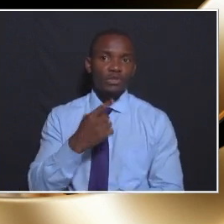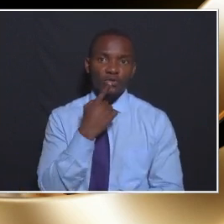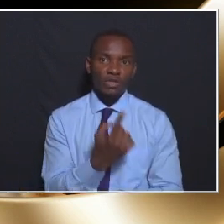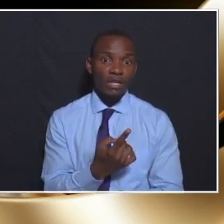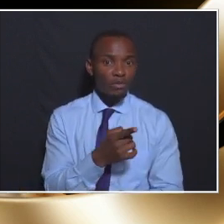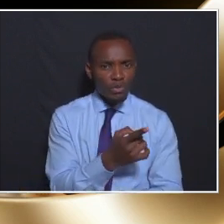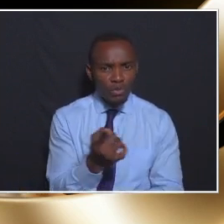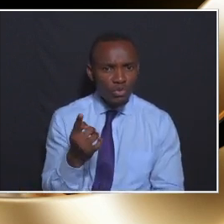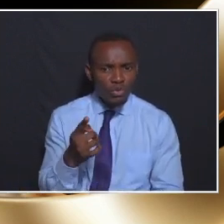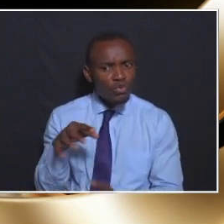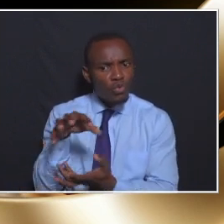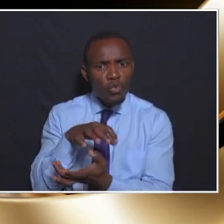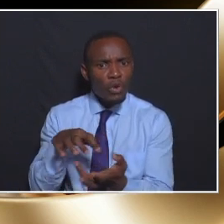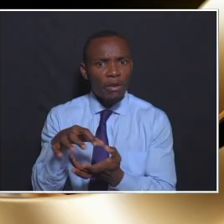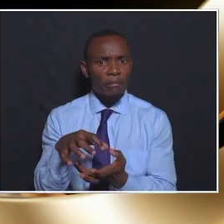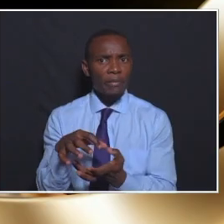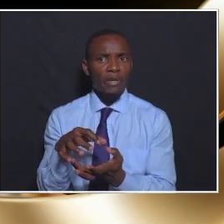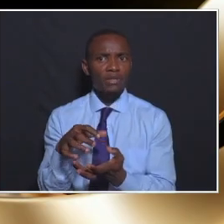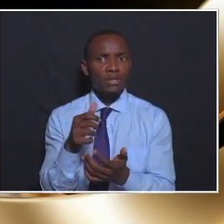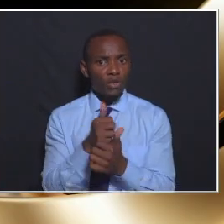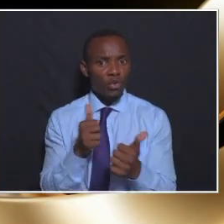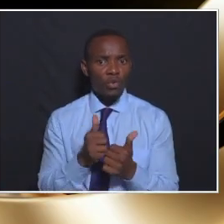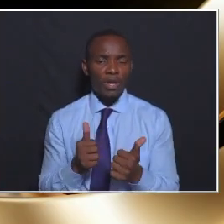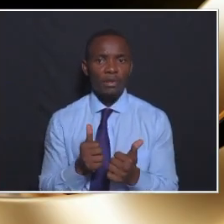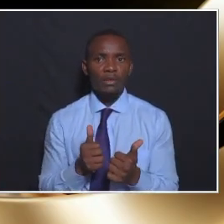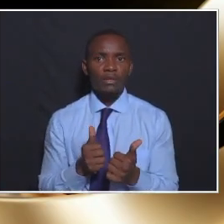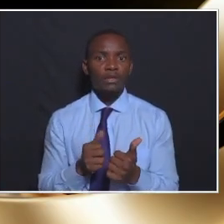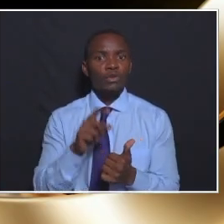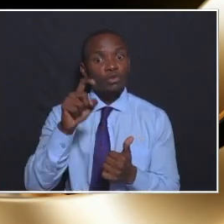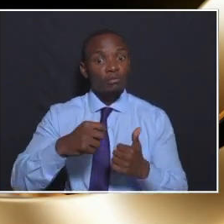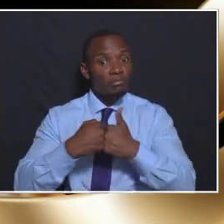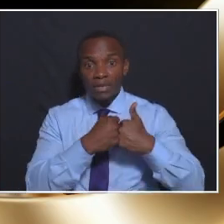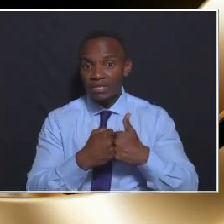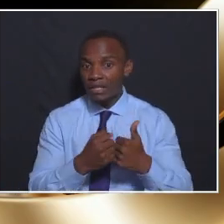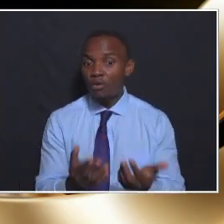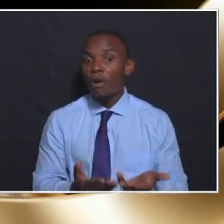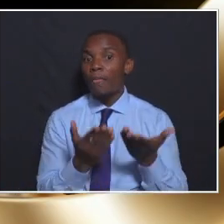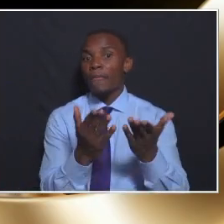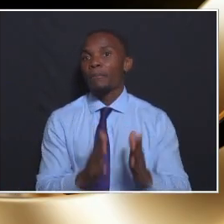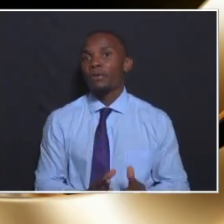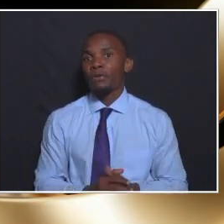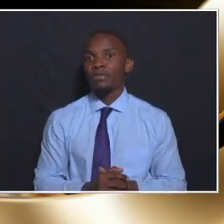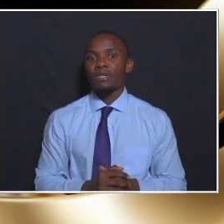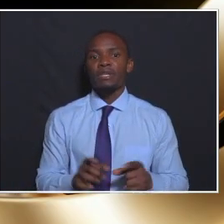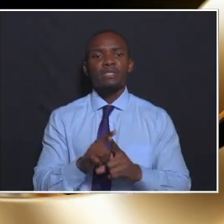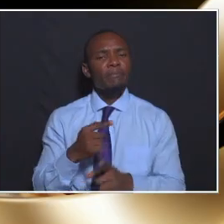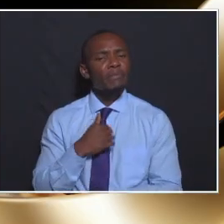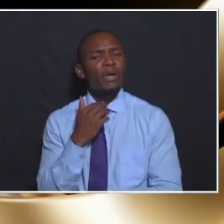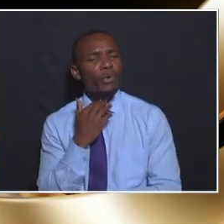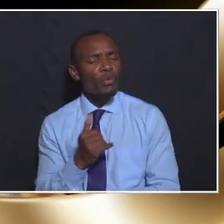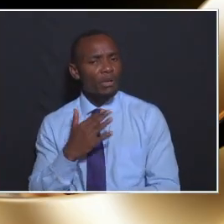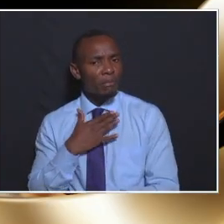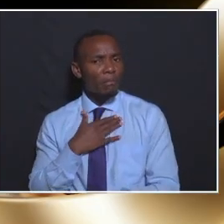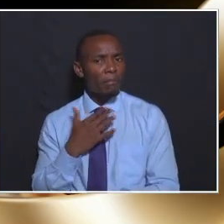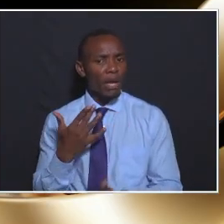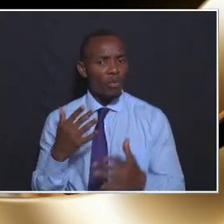in Dolby? Are you going to mix it immersively? Begin to challenge the producers. I want my lines to be immersive.